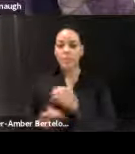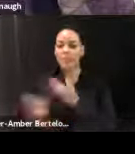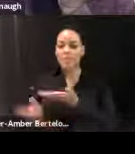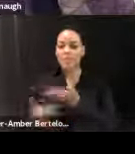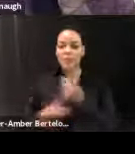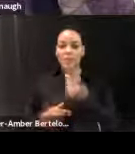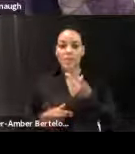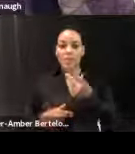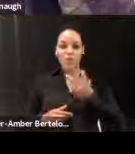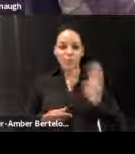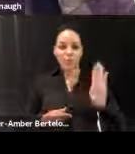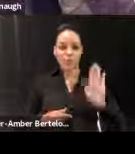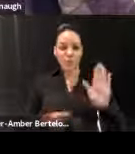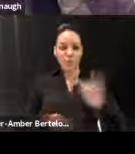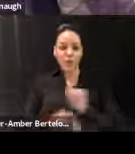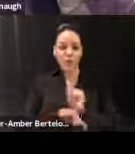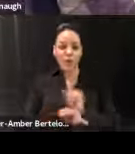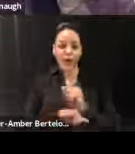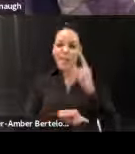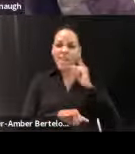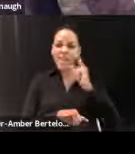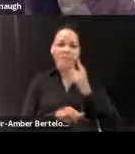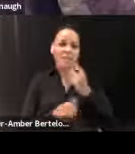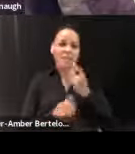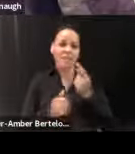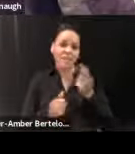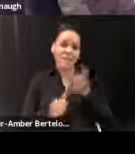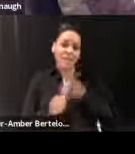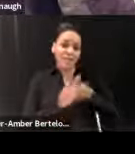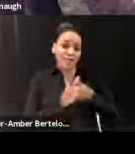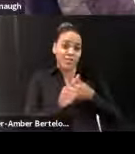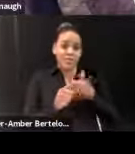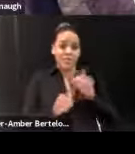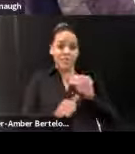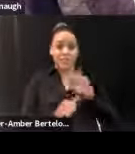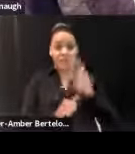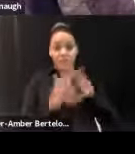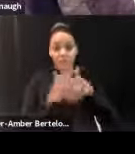I think almost every African American poet, every American poet, frankly,